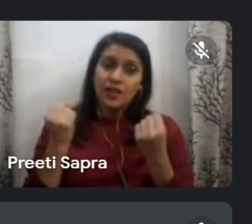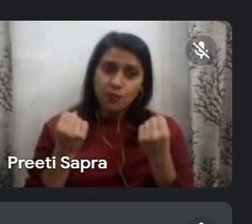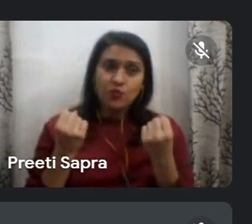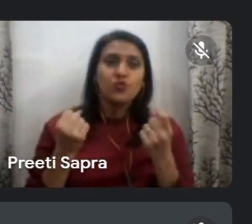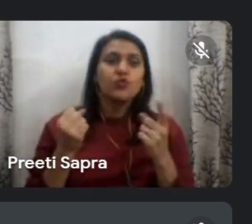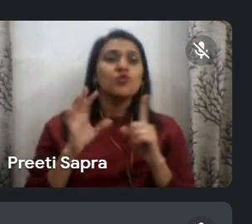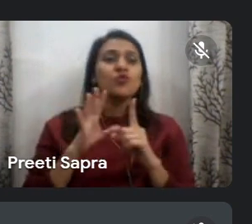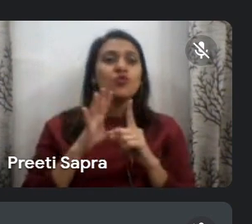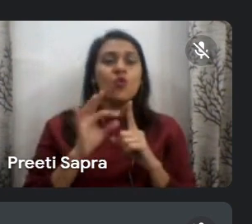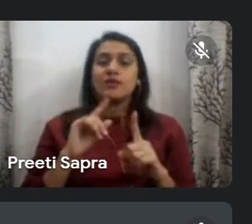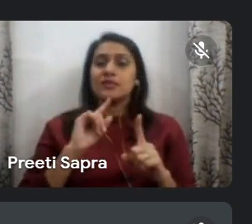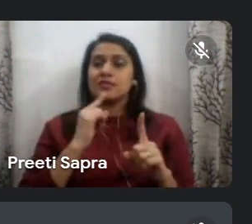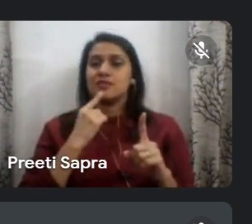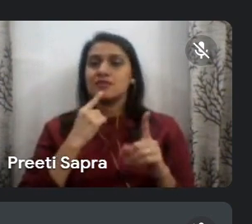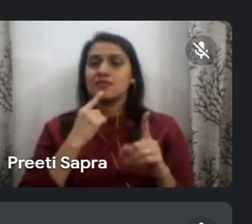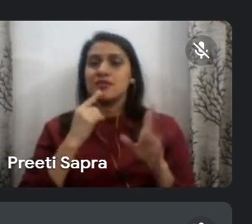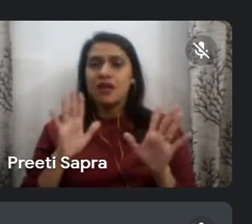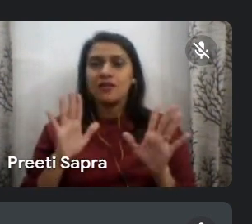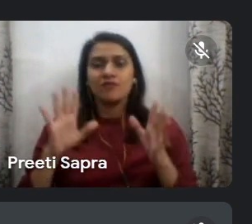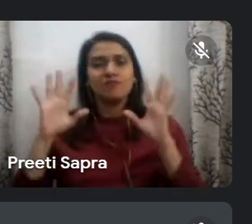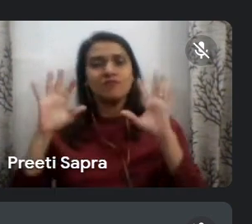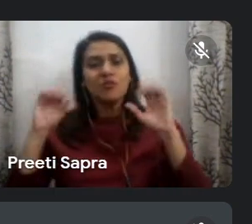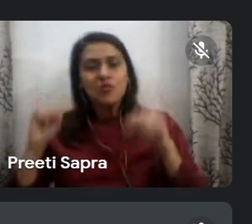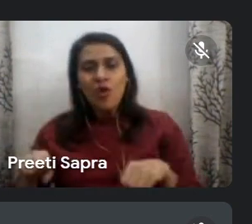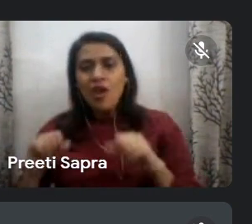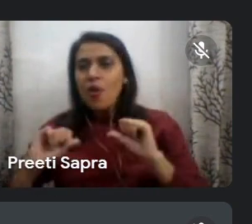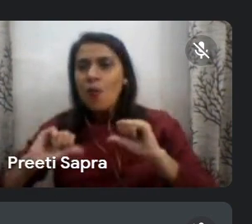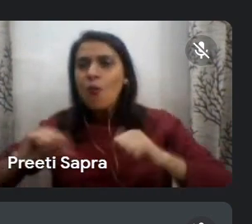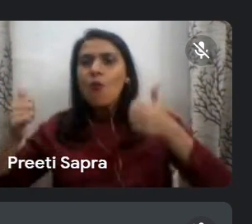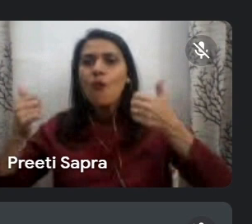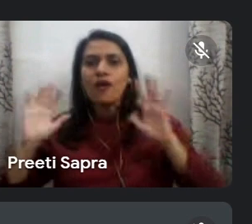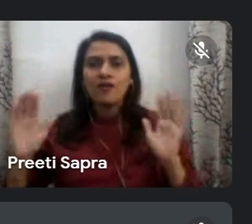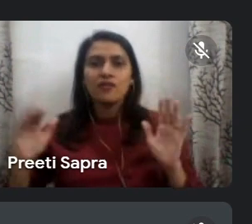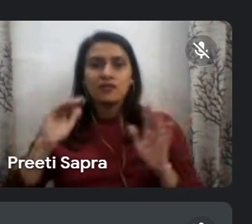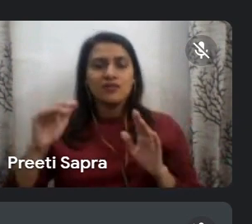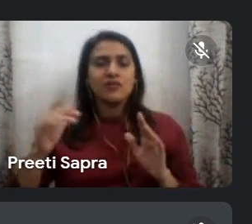communicate sincerity, the child feels, often,